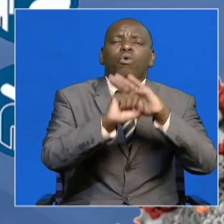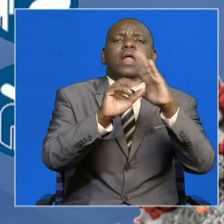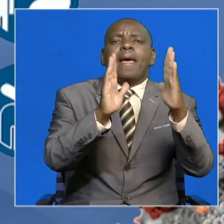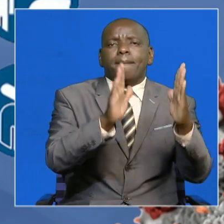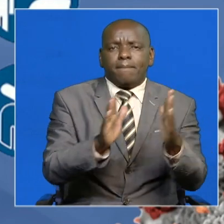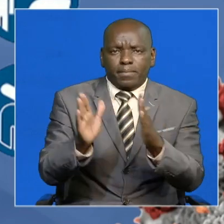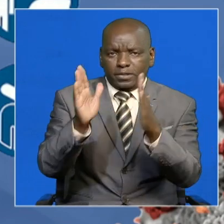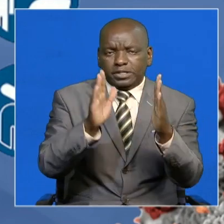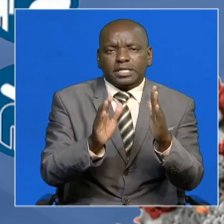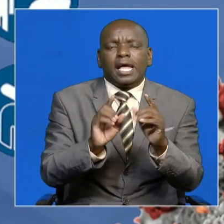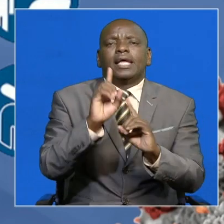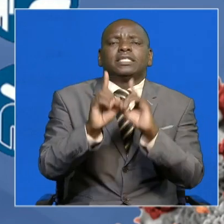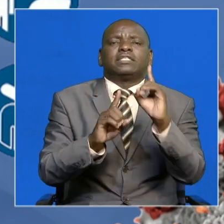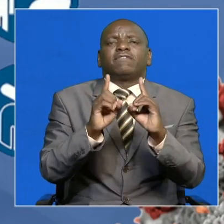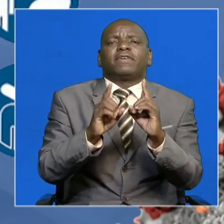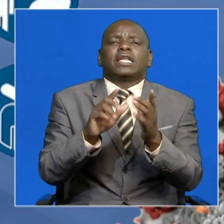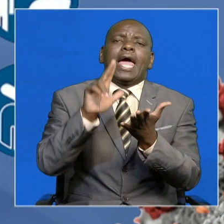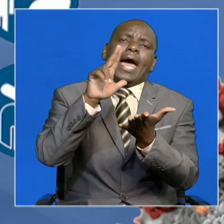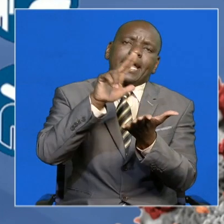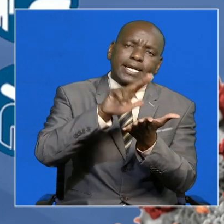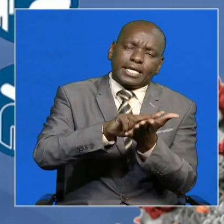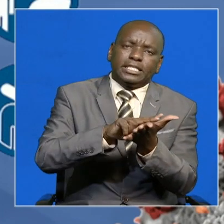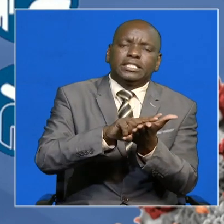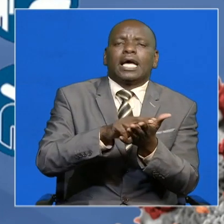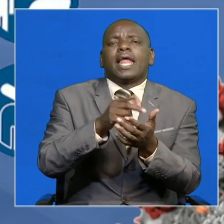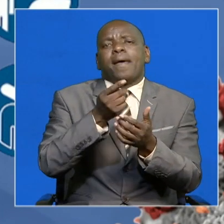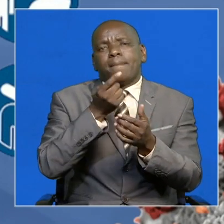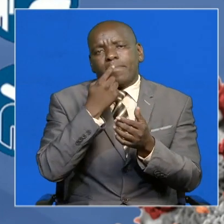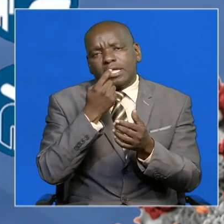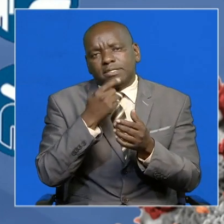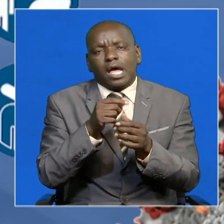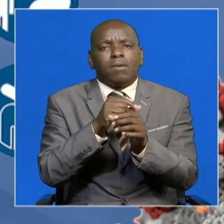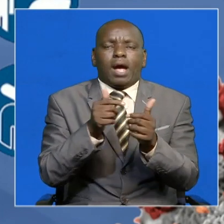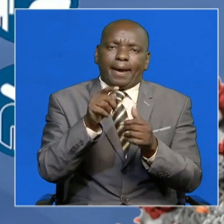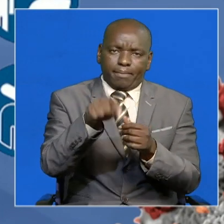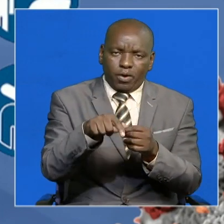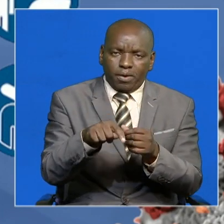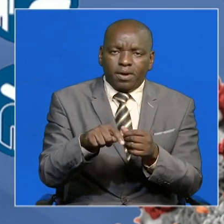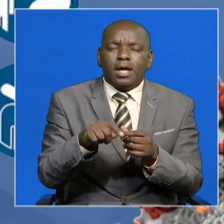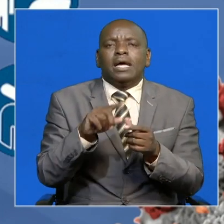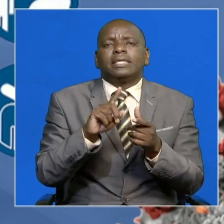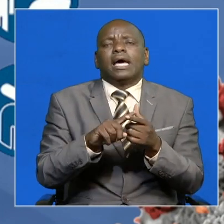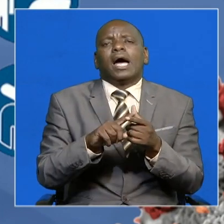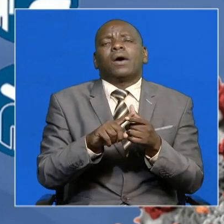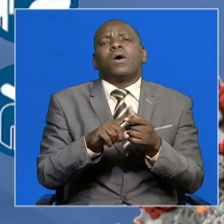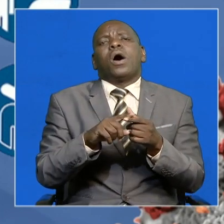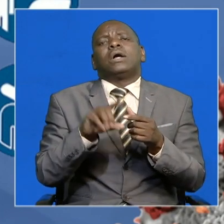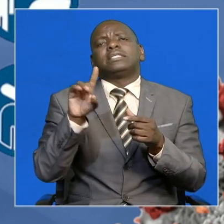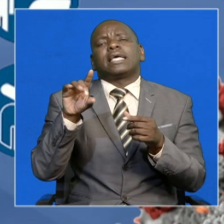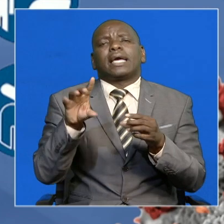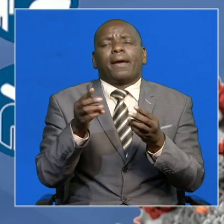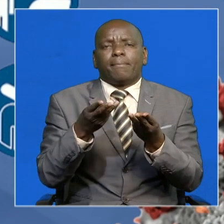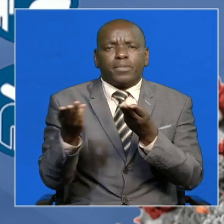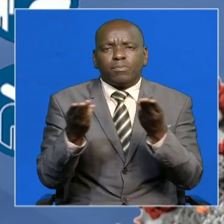measures that include use of registered and approved and effective medicines. Patients with